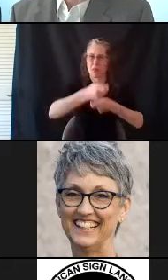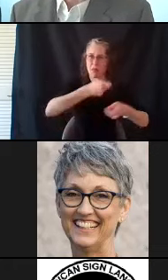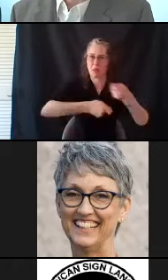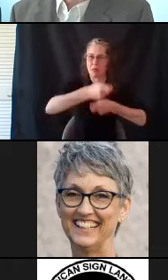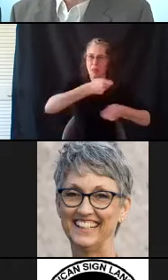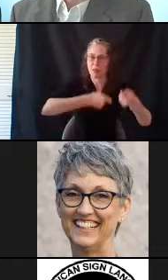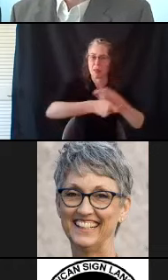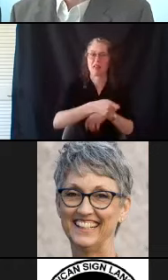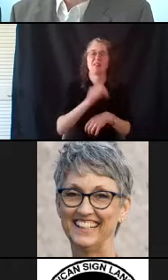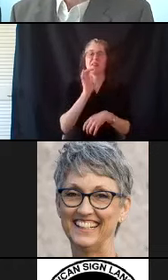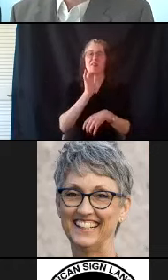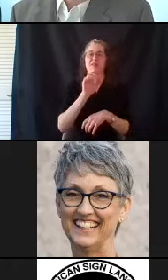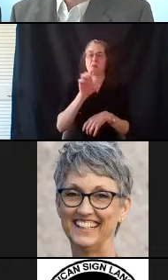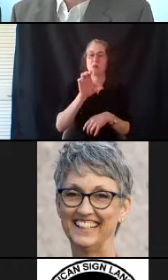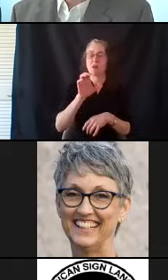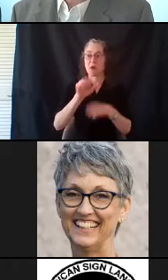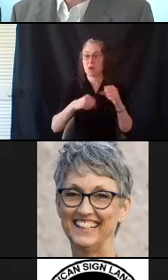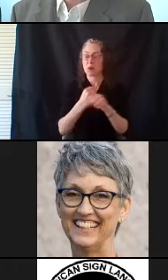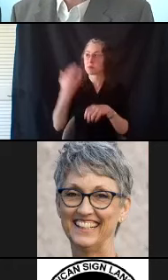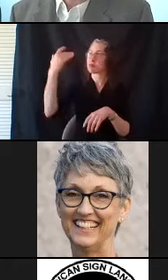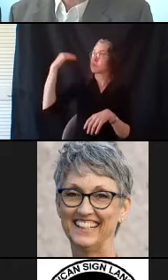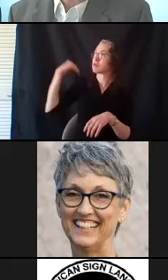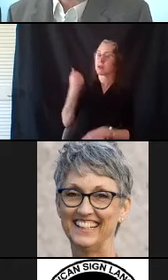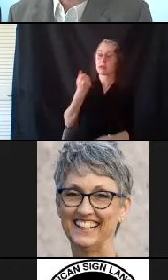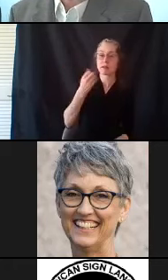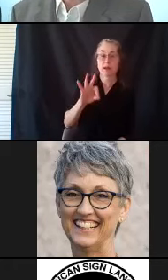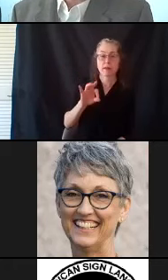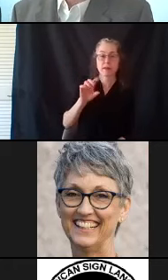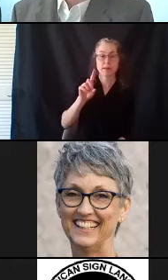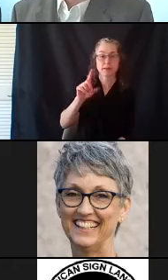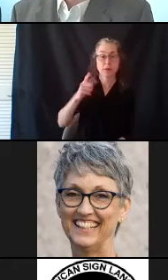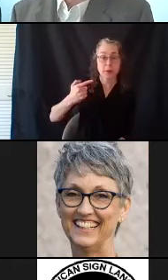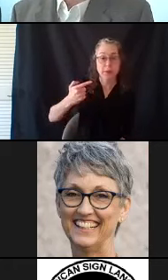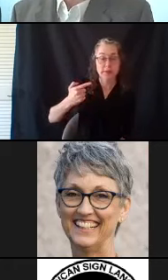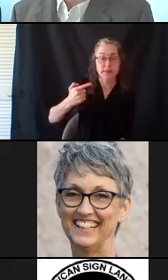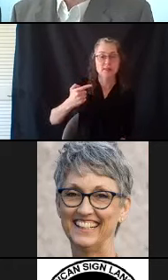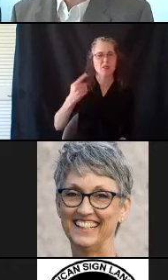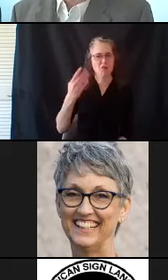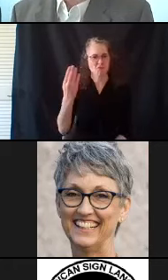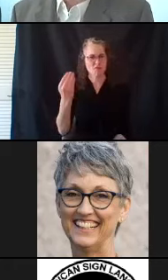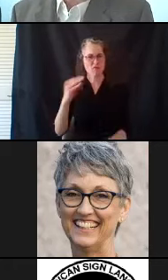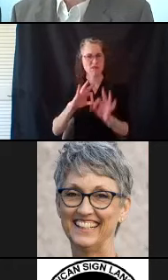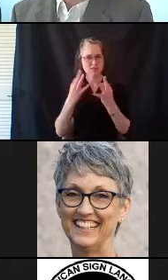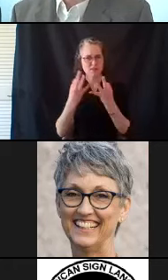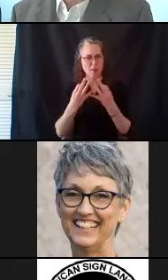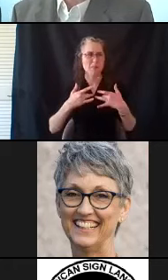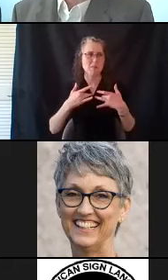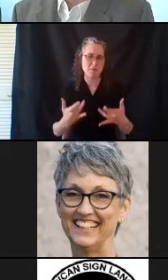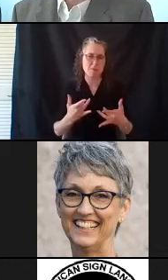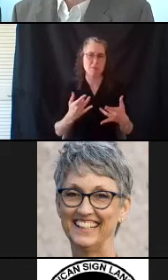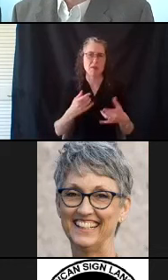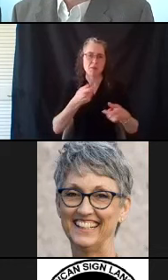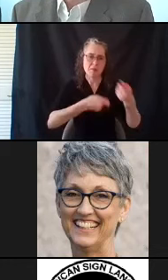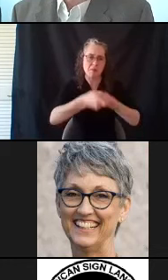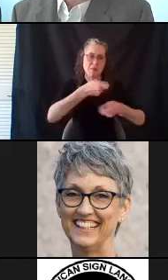The 100-year home from 1921, 14 families would have gone in and out buying and selling